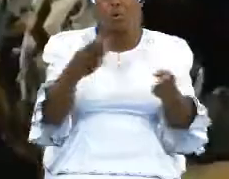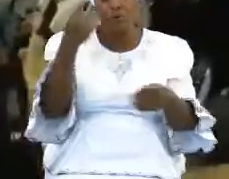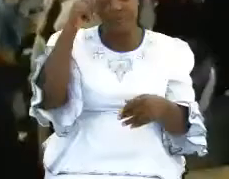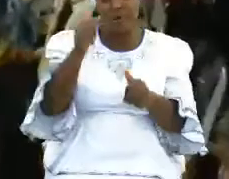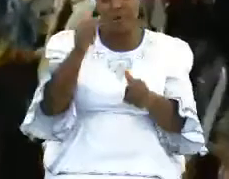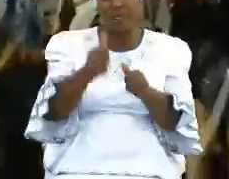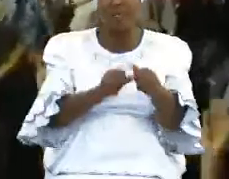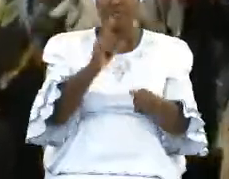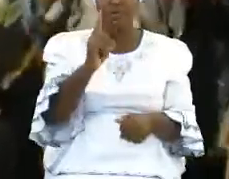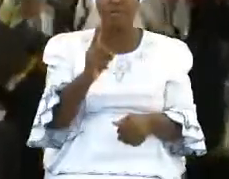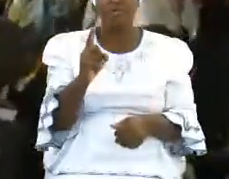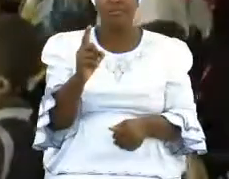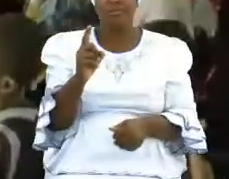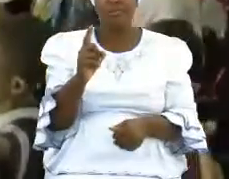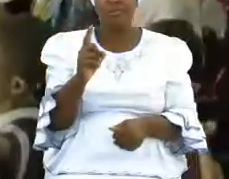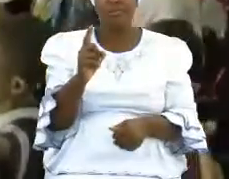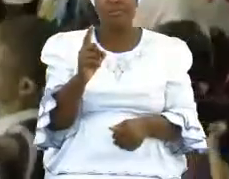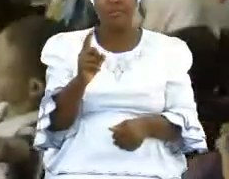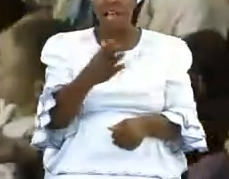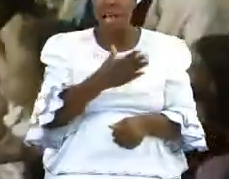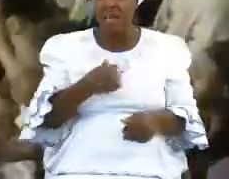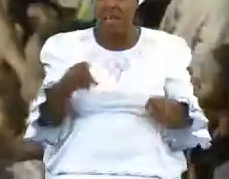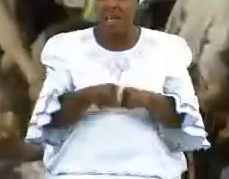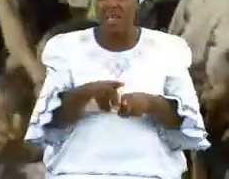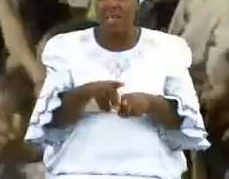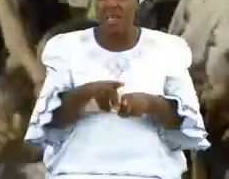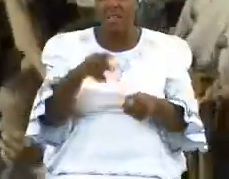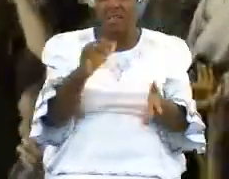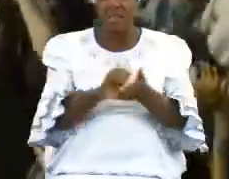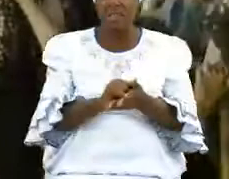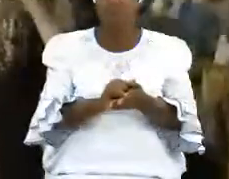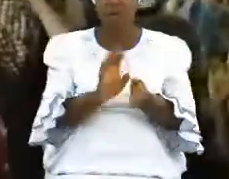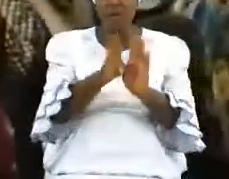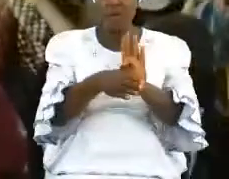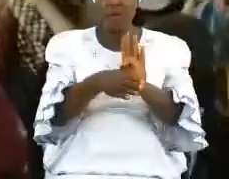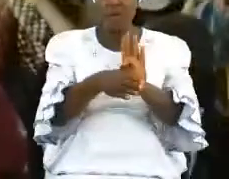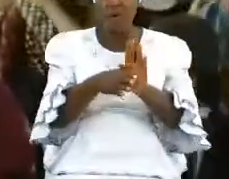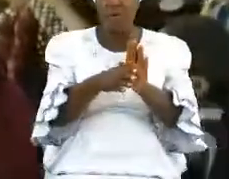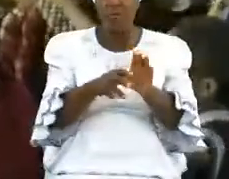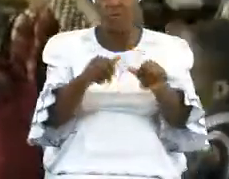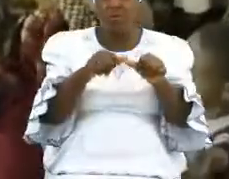everyone. And as that door remains open,